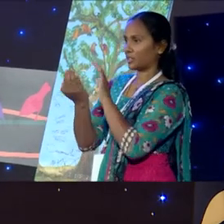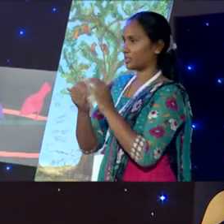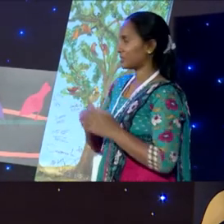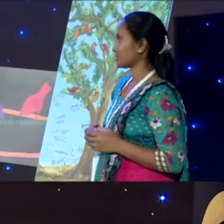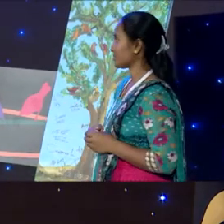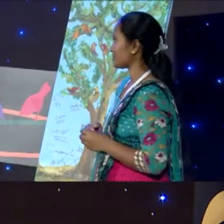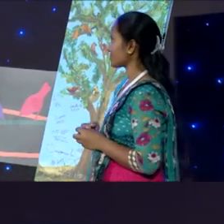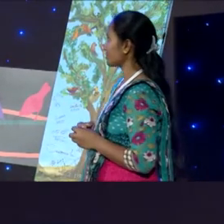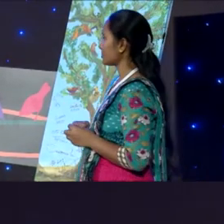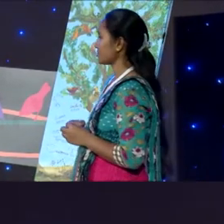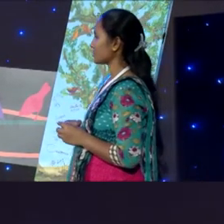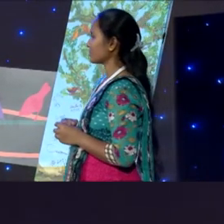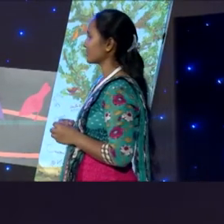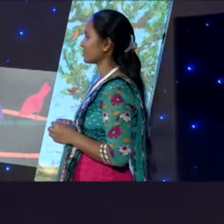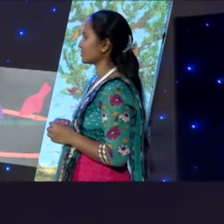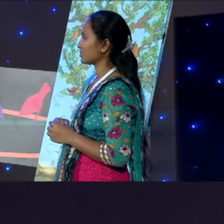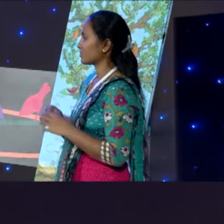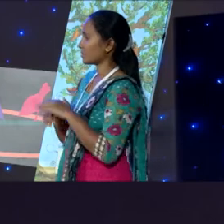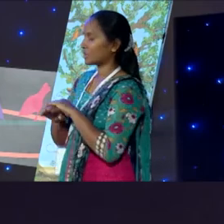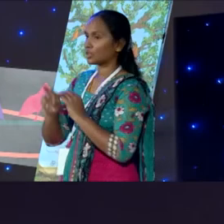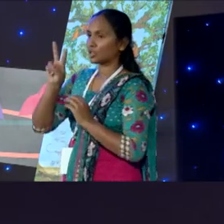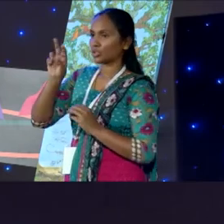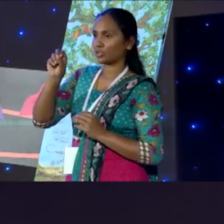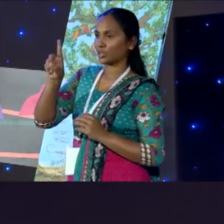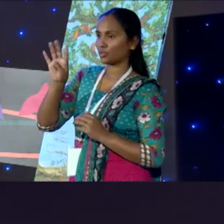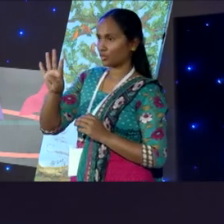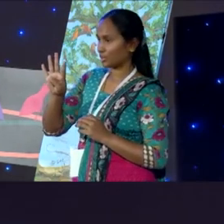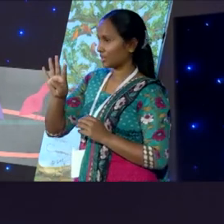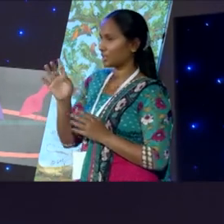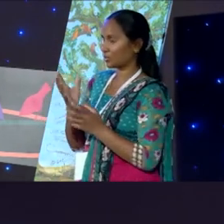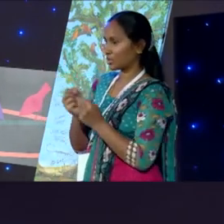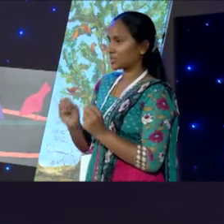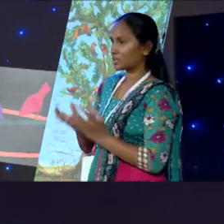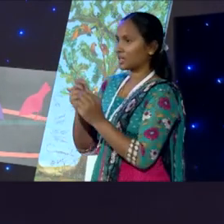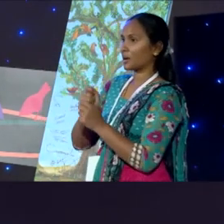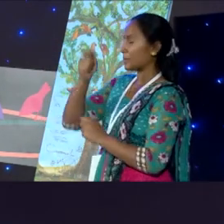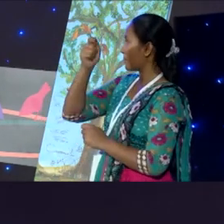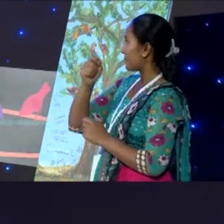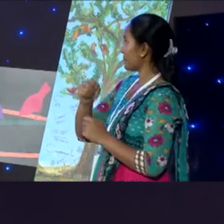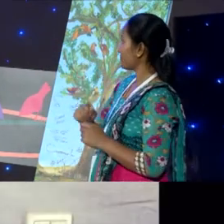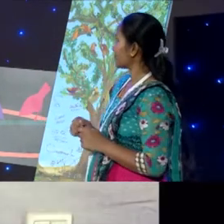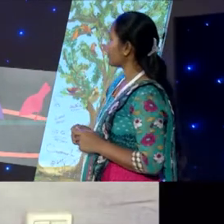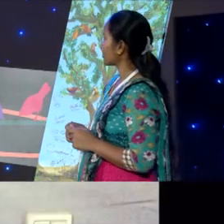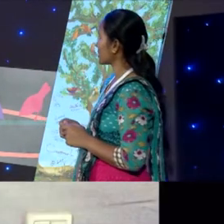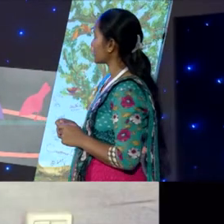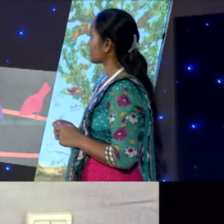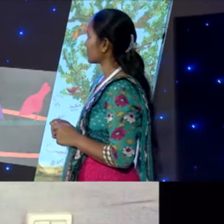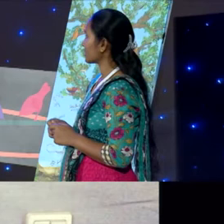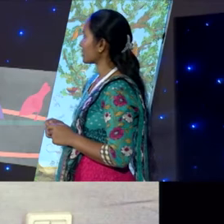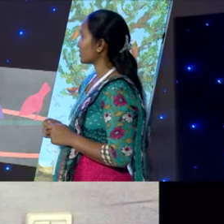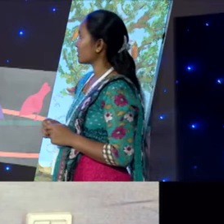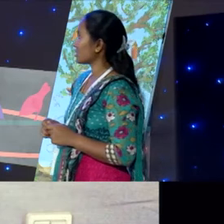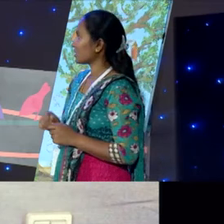So I was okay. In 2014, I started Wanted Umbrella. It's a boutique agency for people with